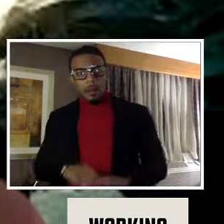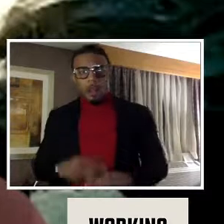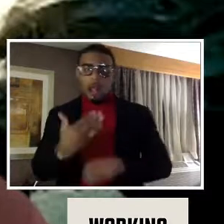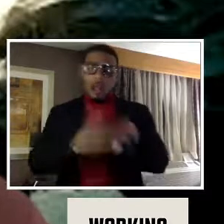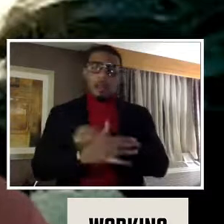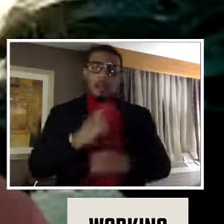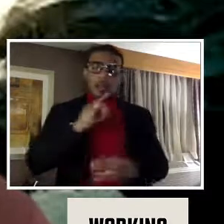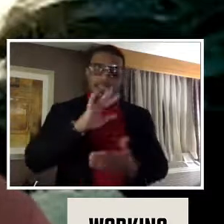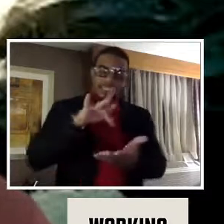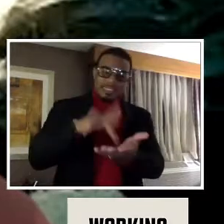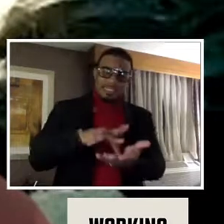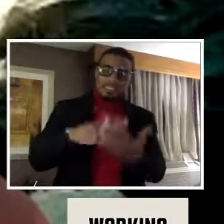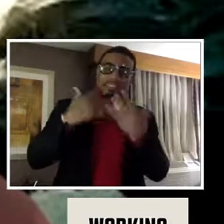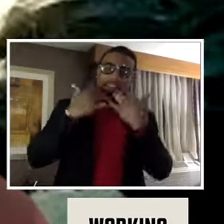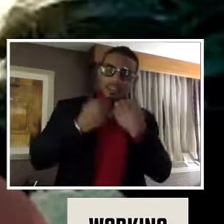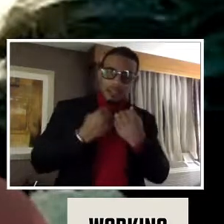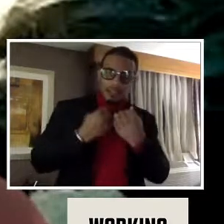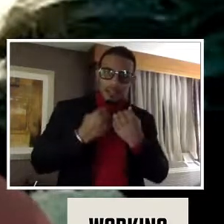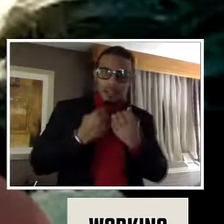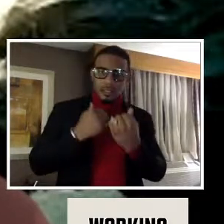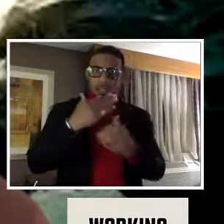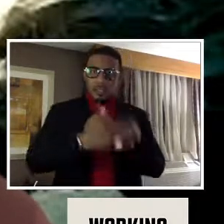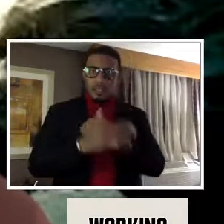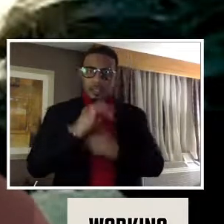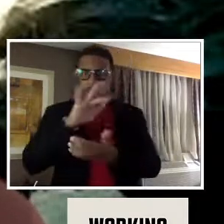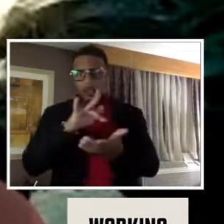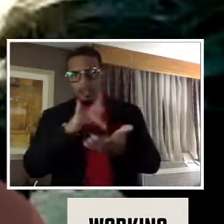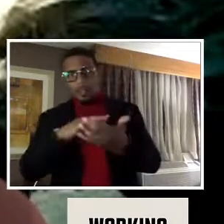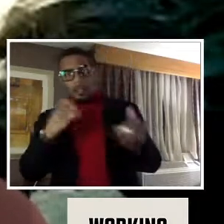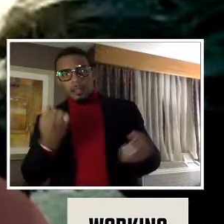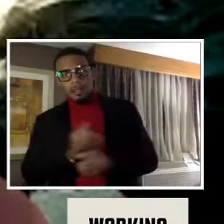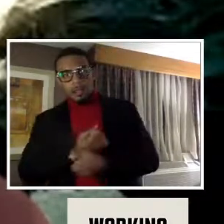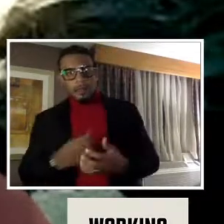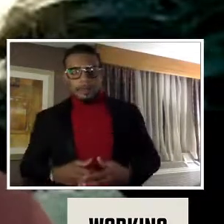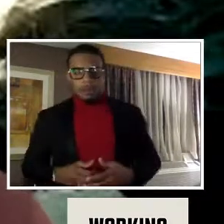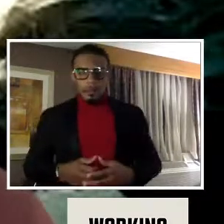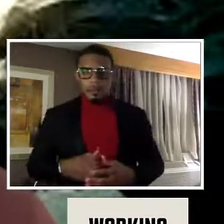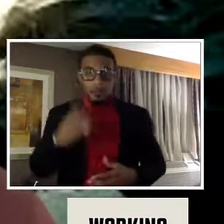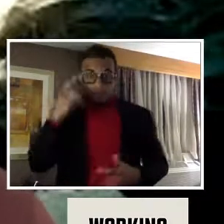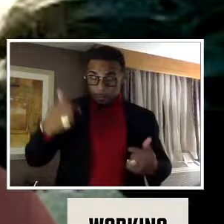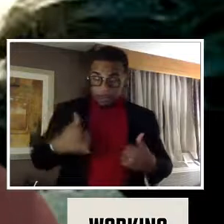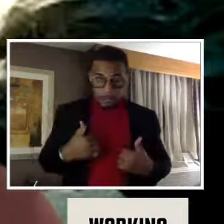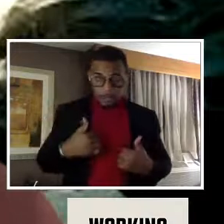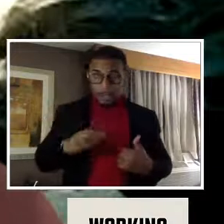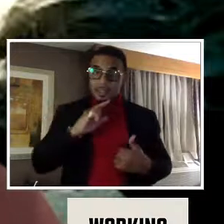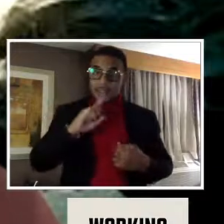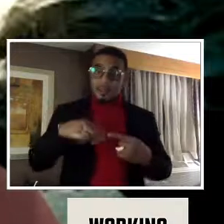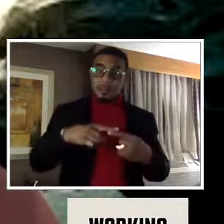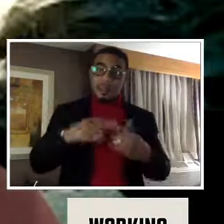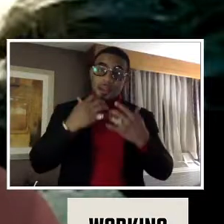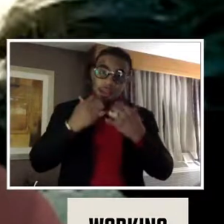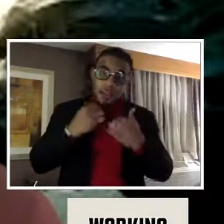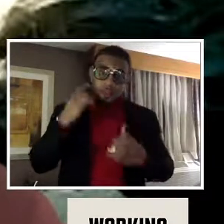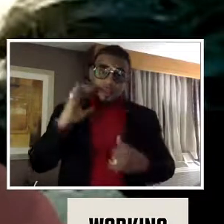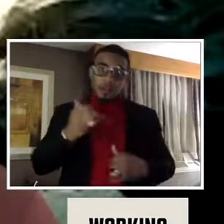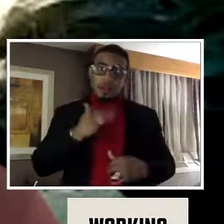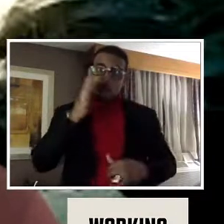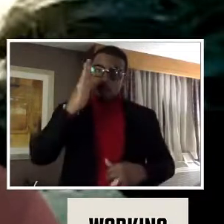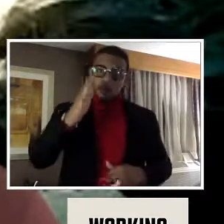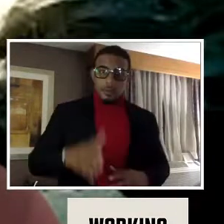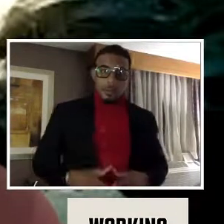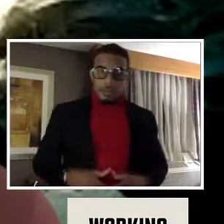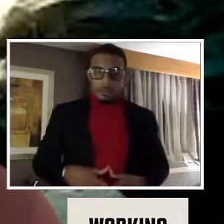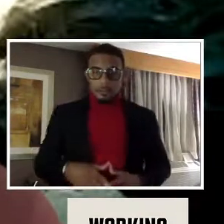country that centers care and a country that centers love. And for me, this is about care for our